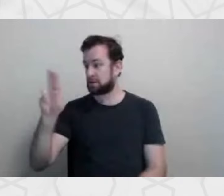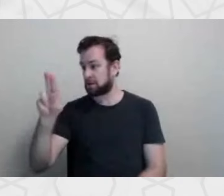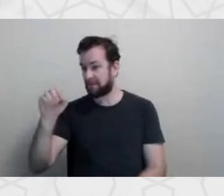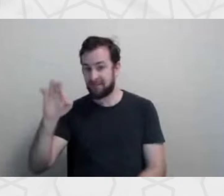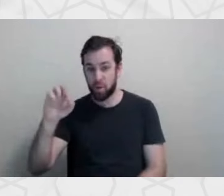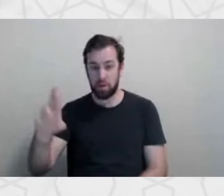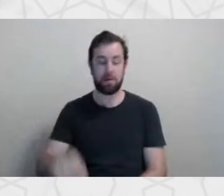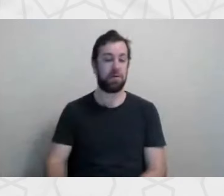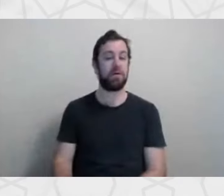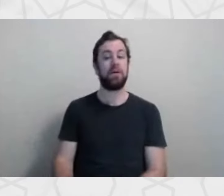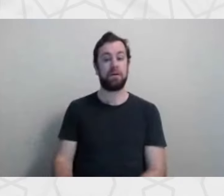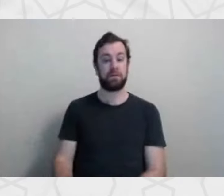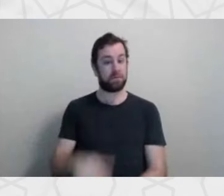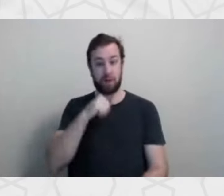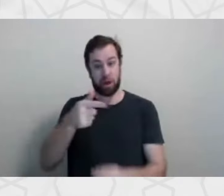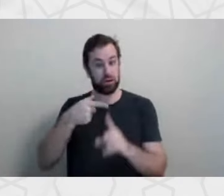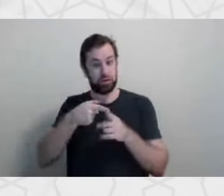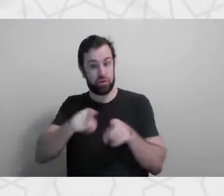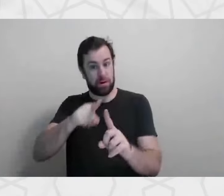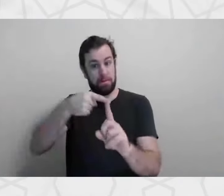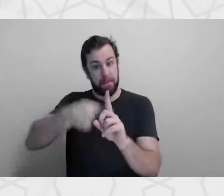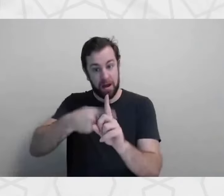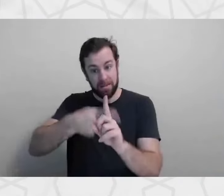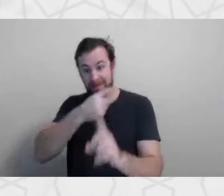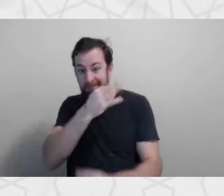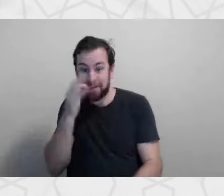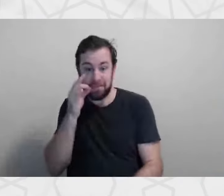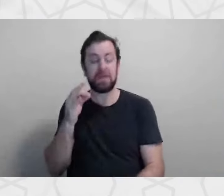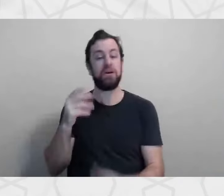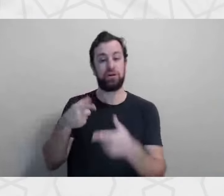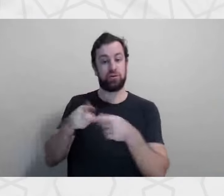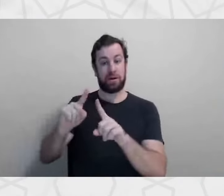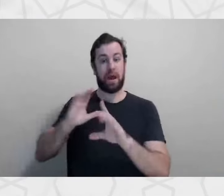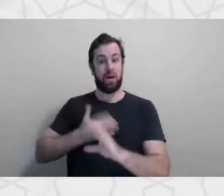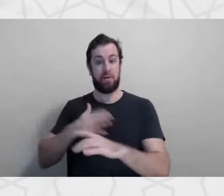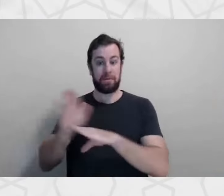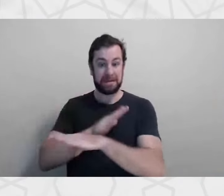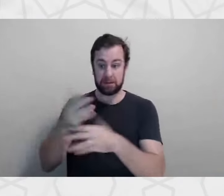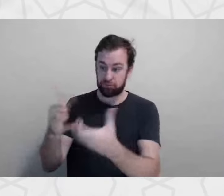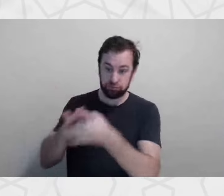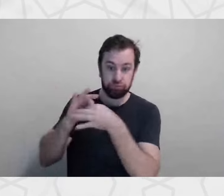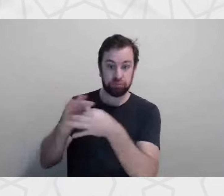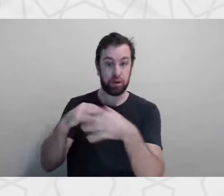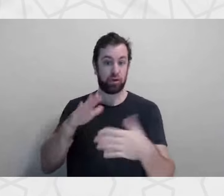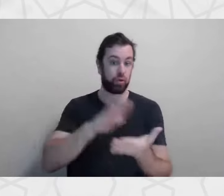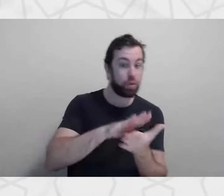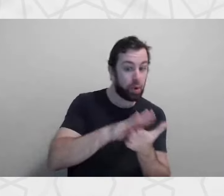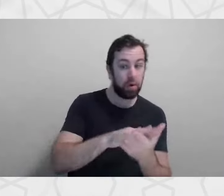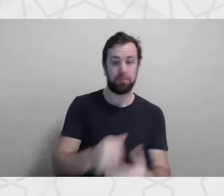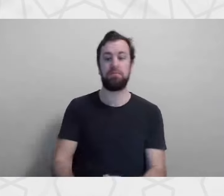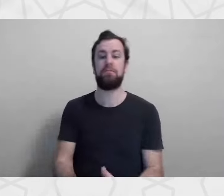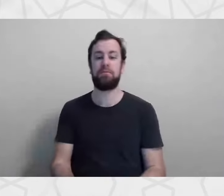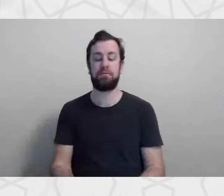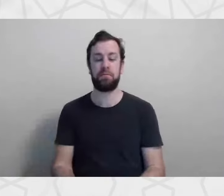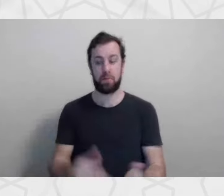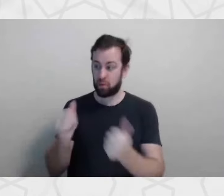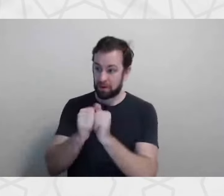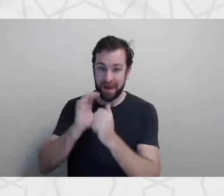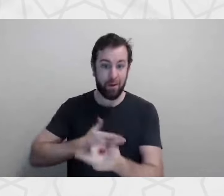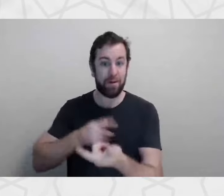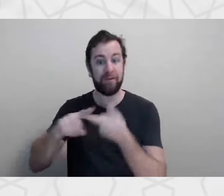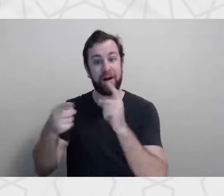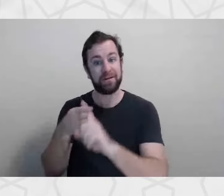of Ramadan, in our business, at school, with our